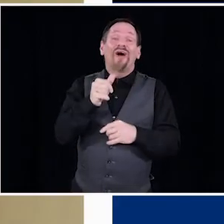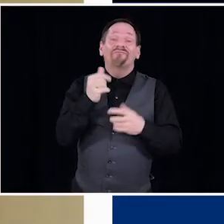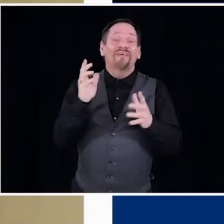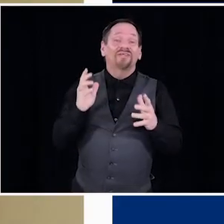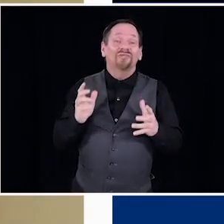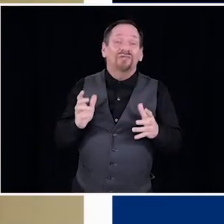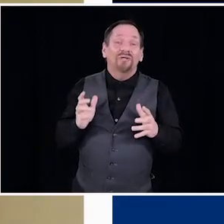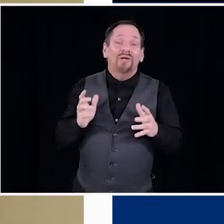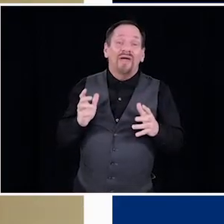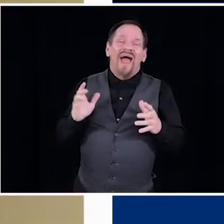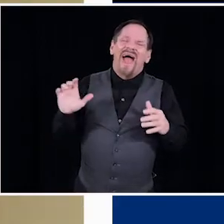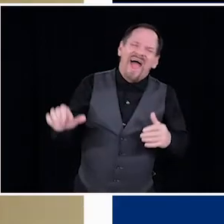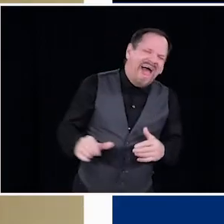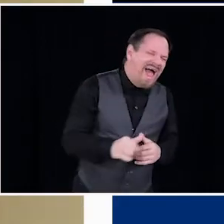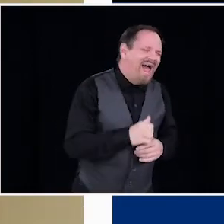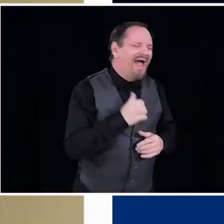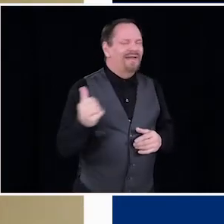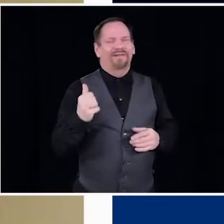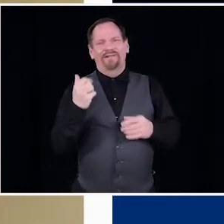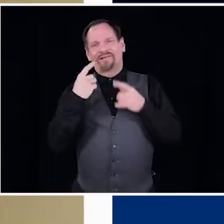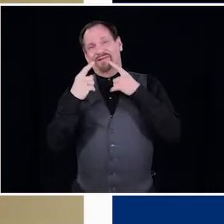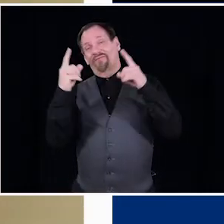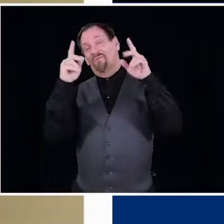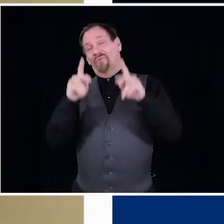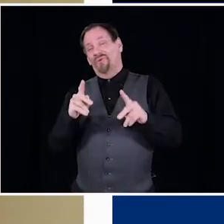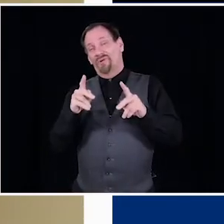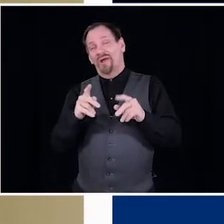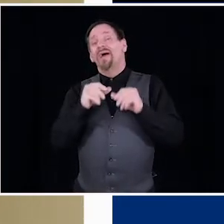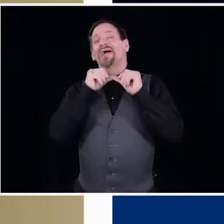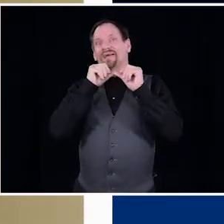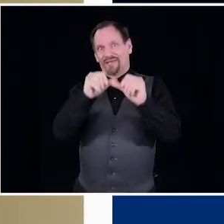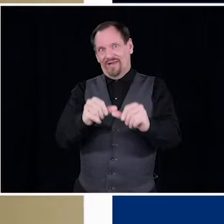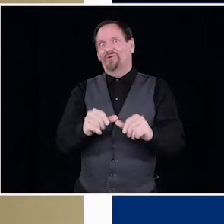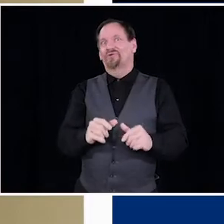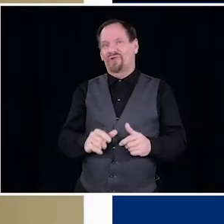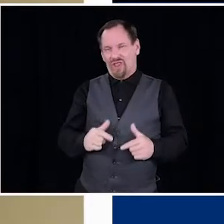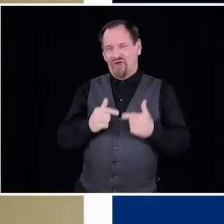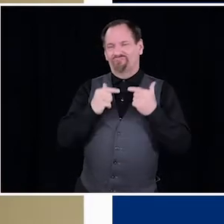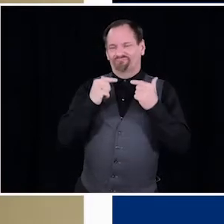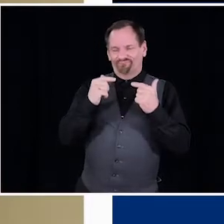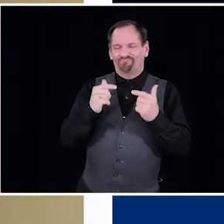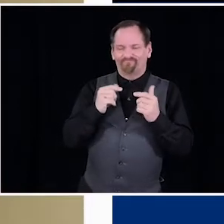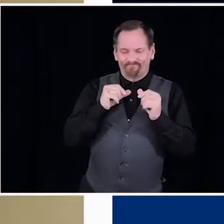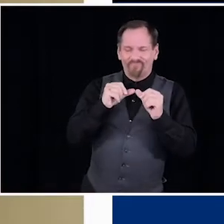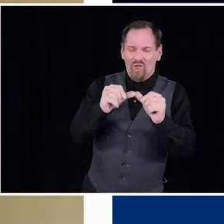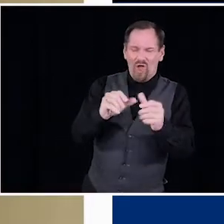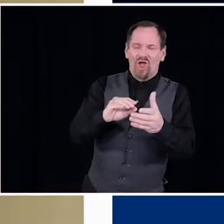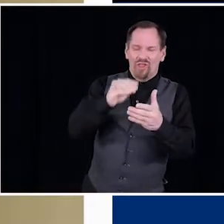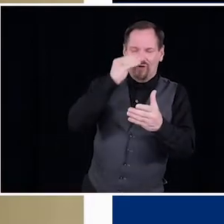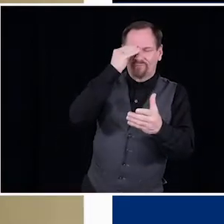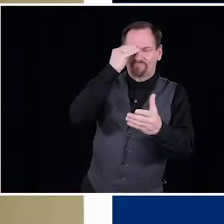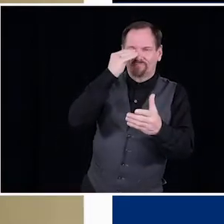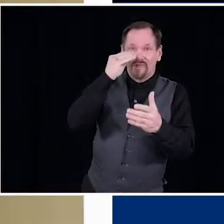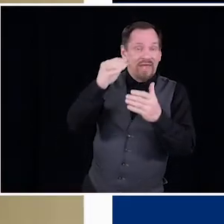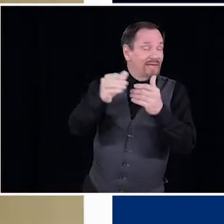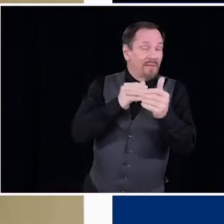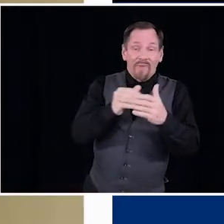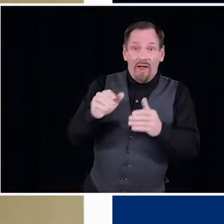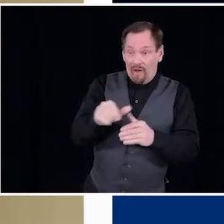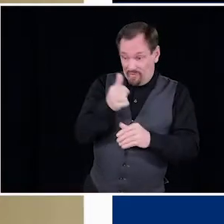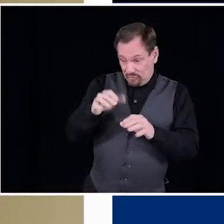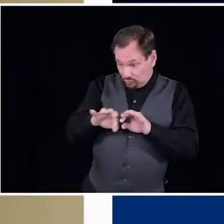engineer or any successful person, it's the commitment to lifelong learning. Even if you never pursue another